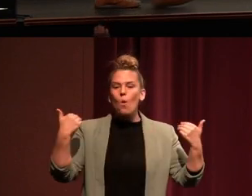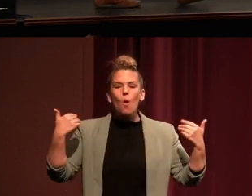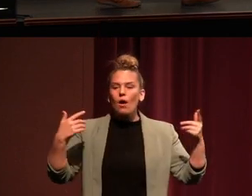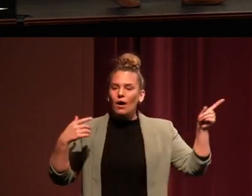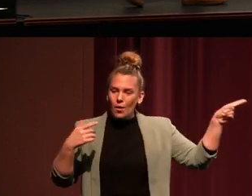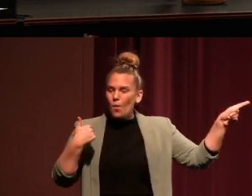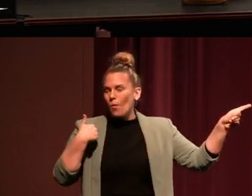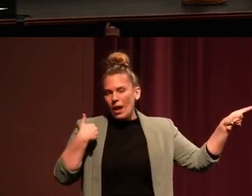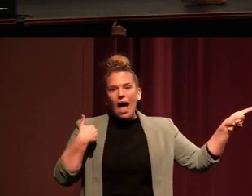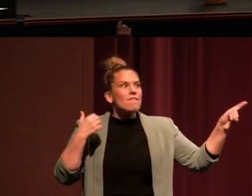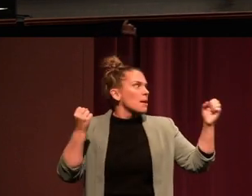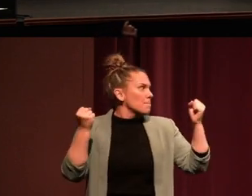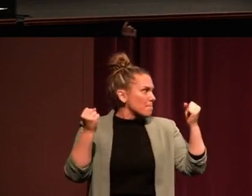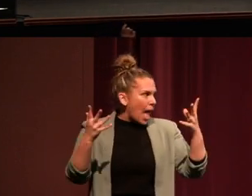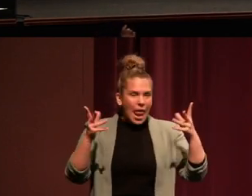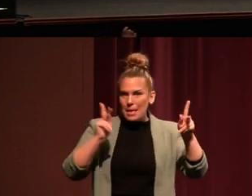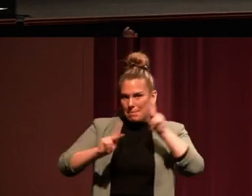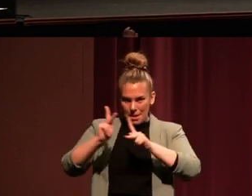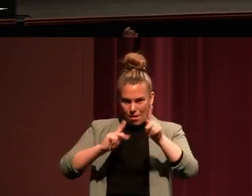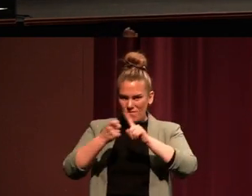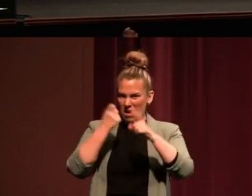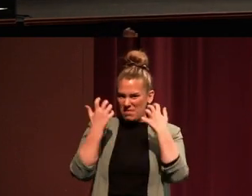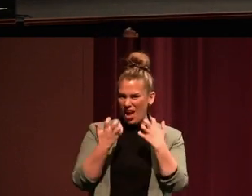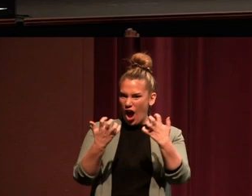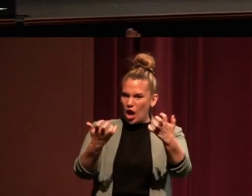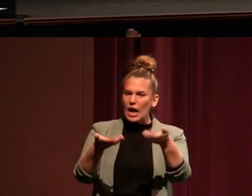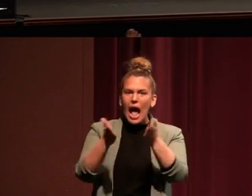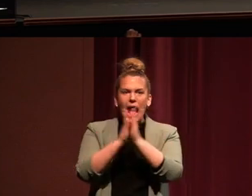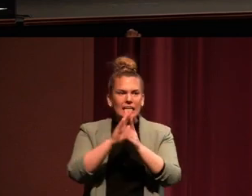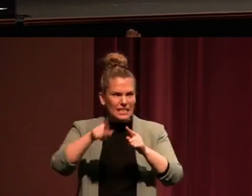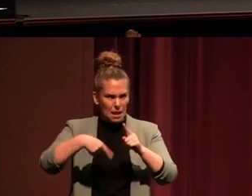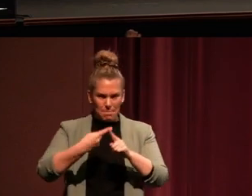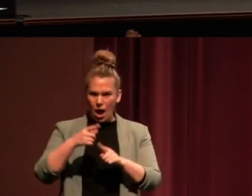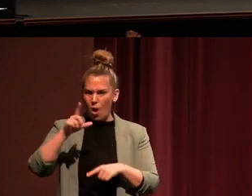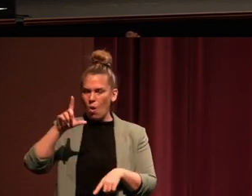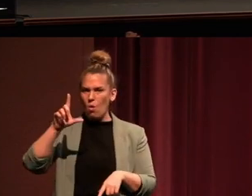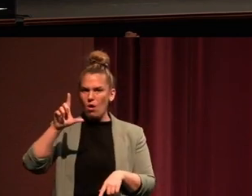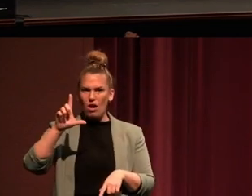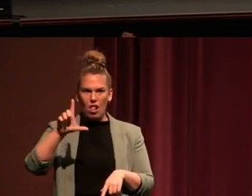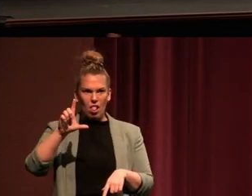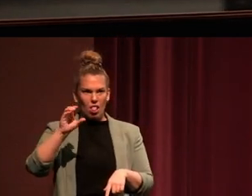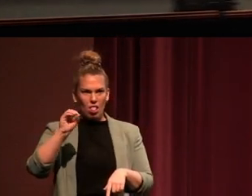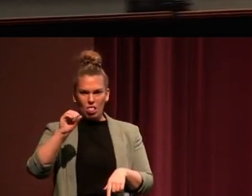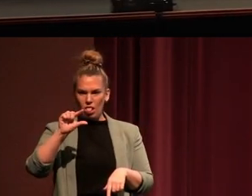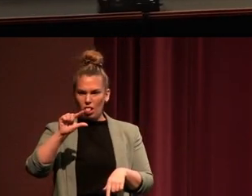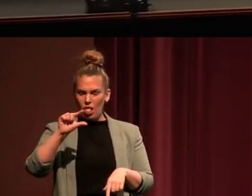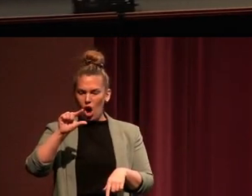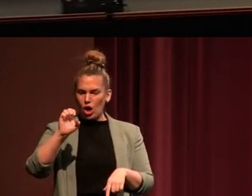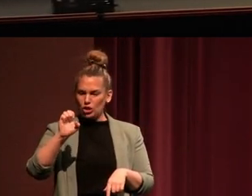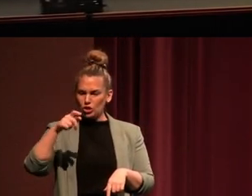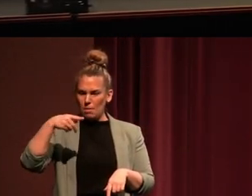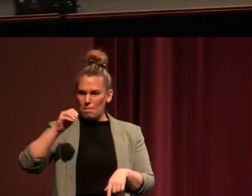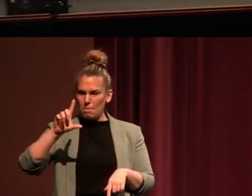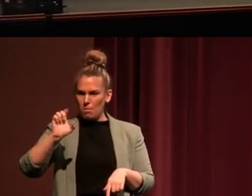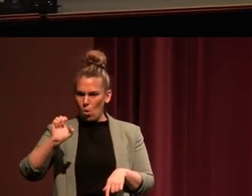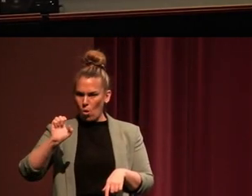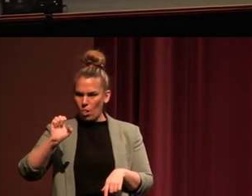We have multiple people from the audience that are asking about lodgepole pines and their relationship to